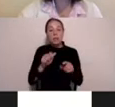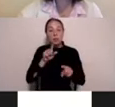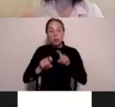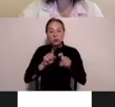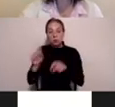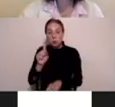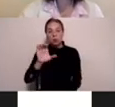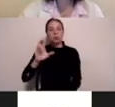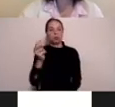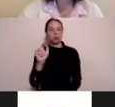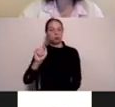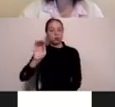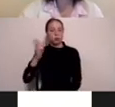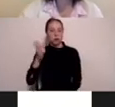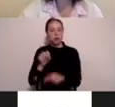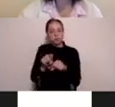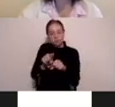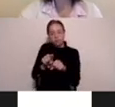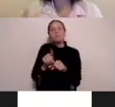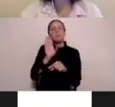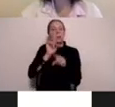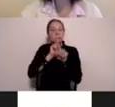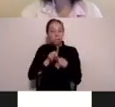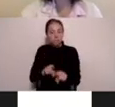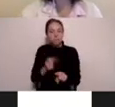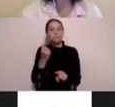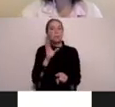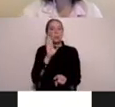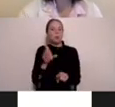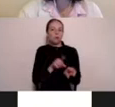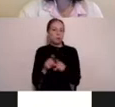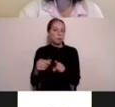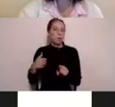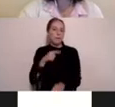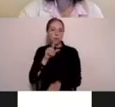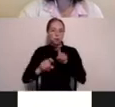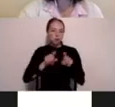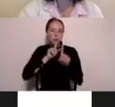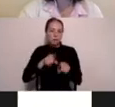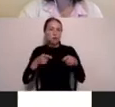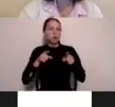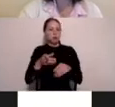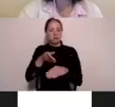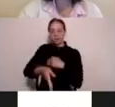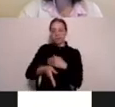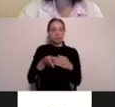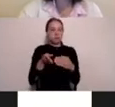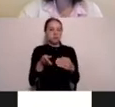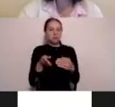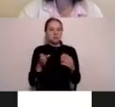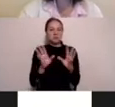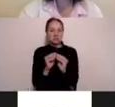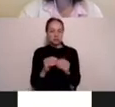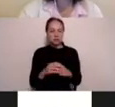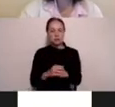webinar, but all of our questions will be addressed at the end of the webinar during a Q&A session. If you do need IT or technical assistance, please feel